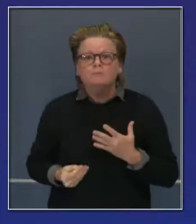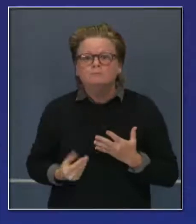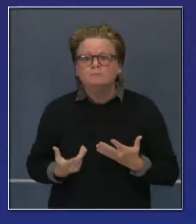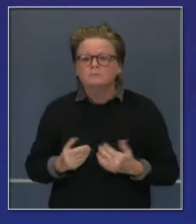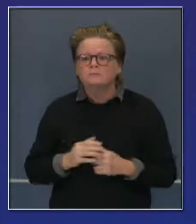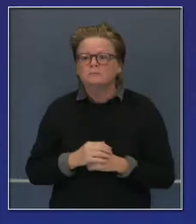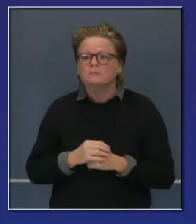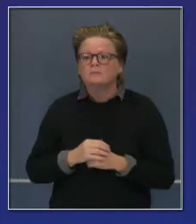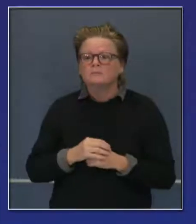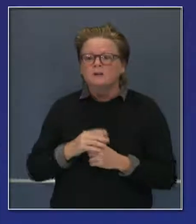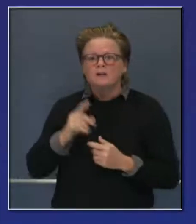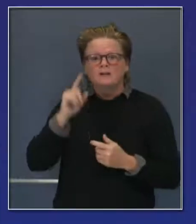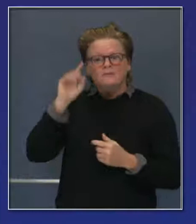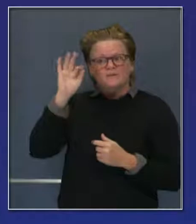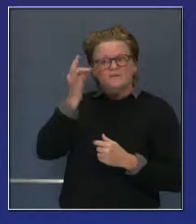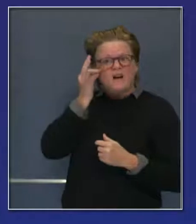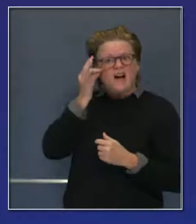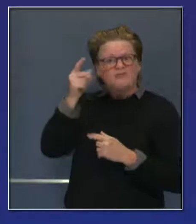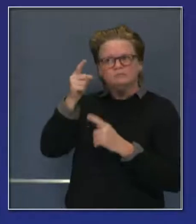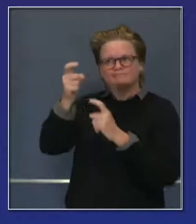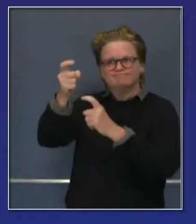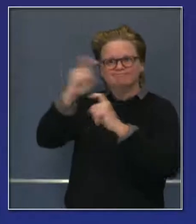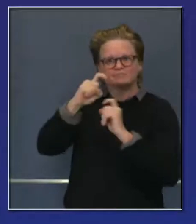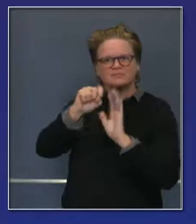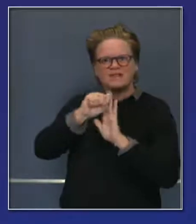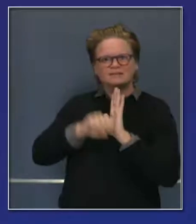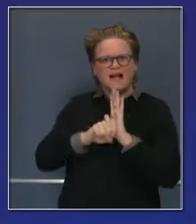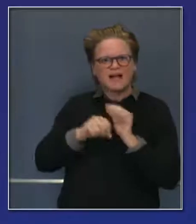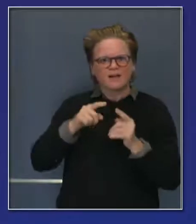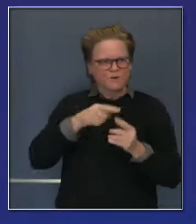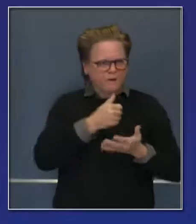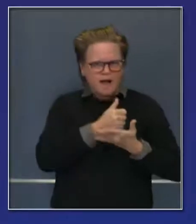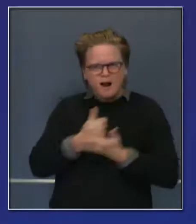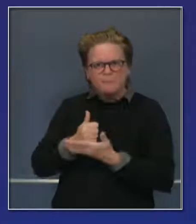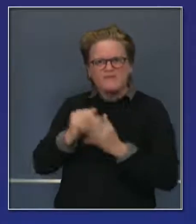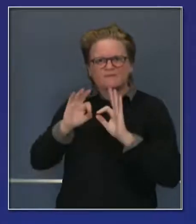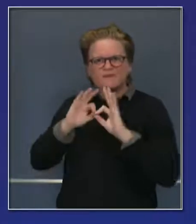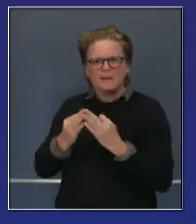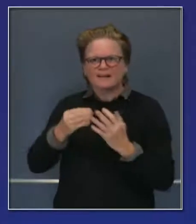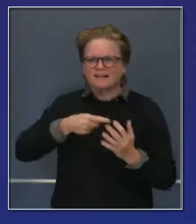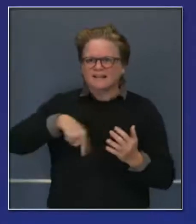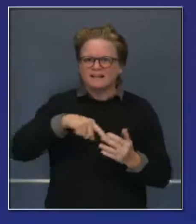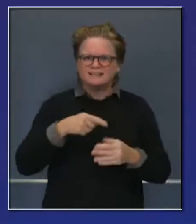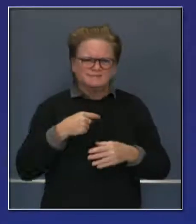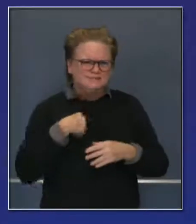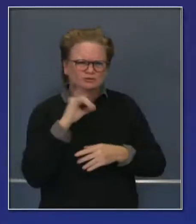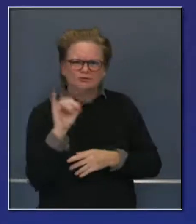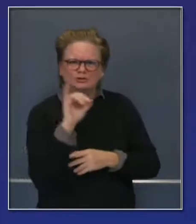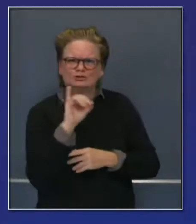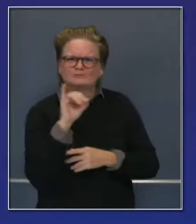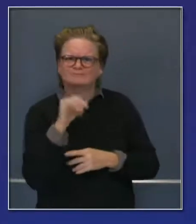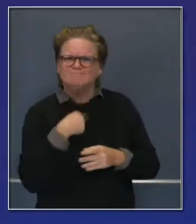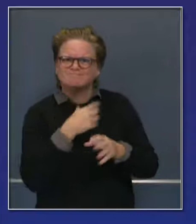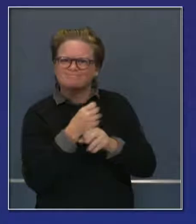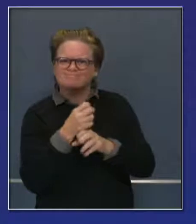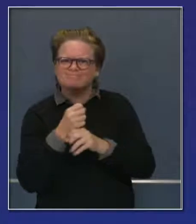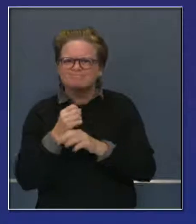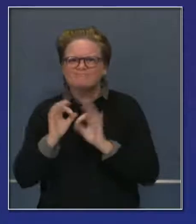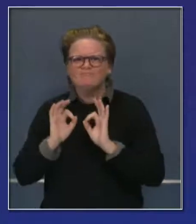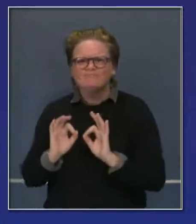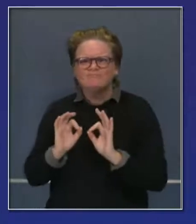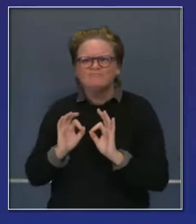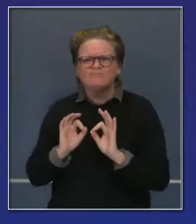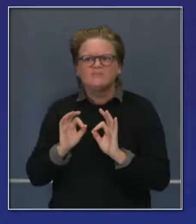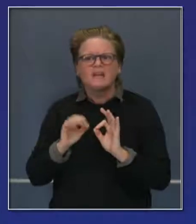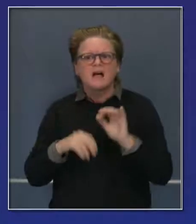be at play. So add those two numbers up, $27 billion is what's at stake. When you read about the oral arguments tomorrow,